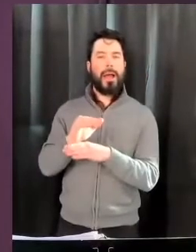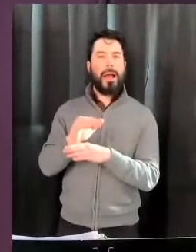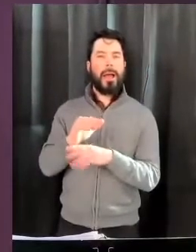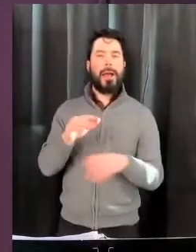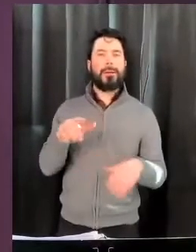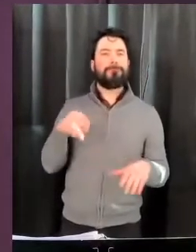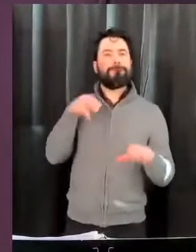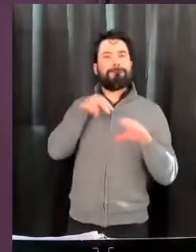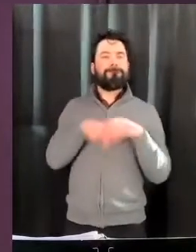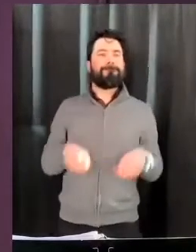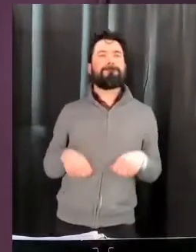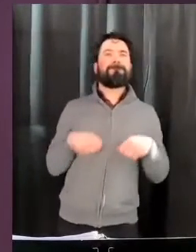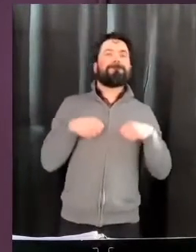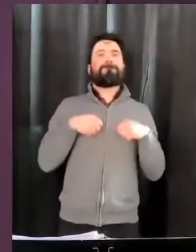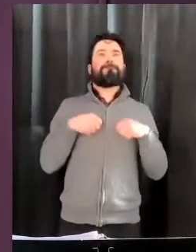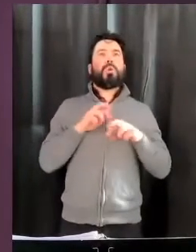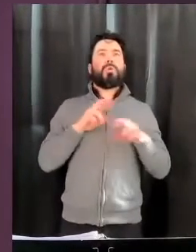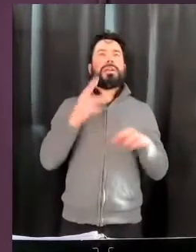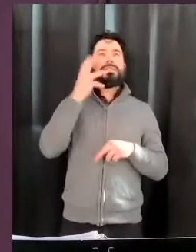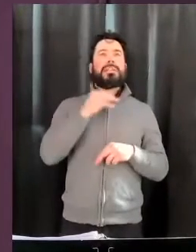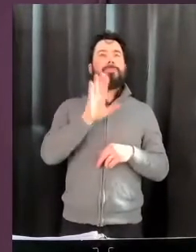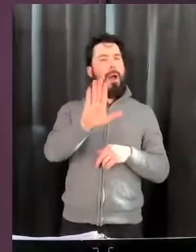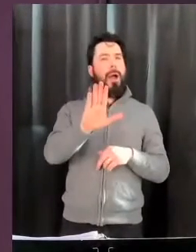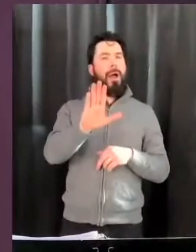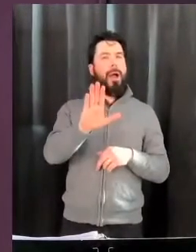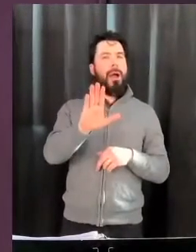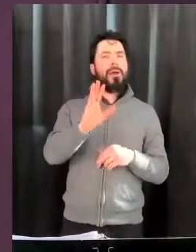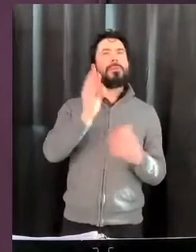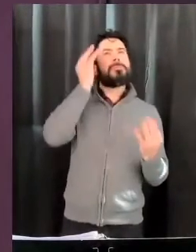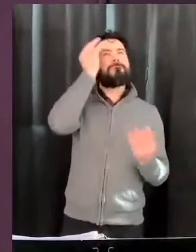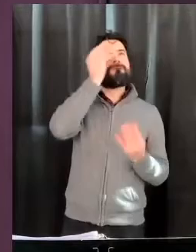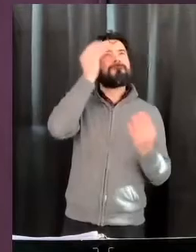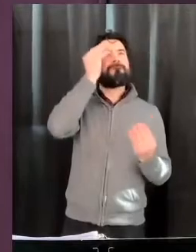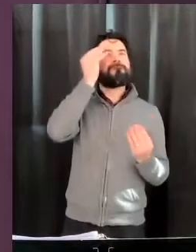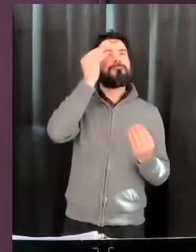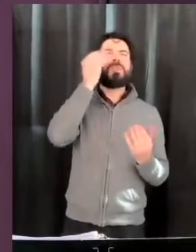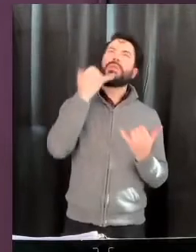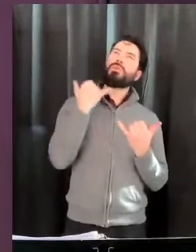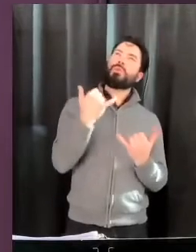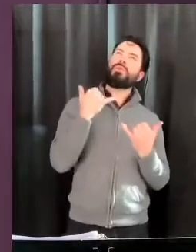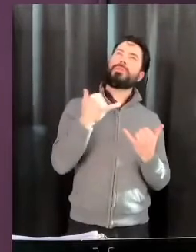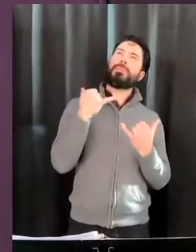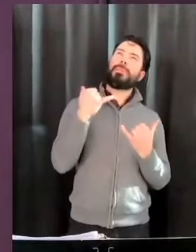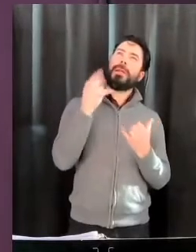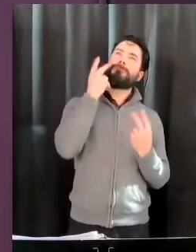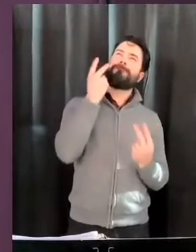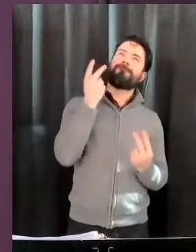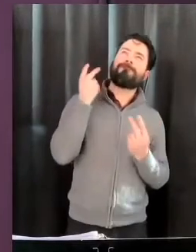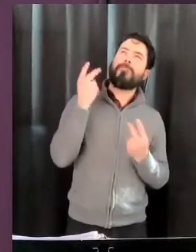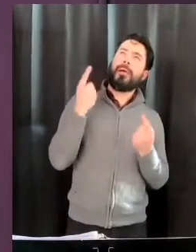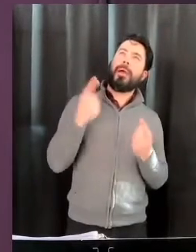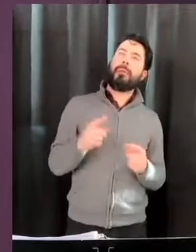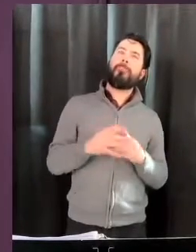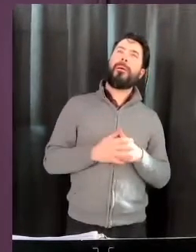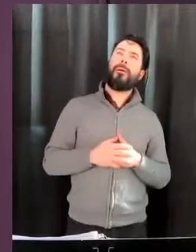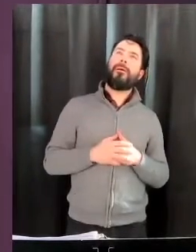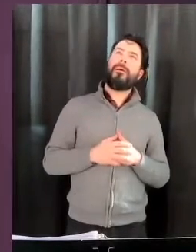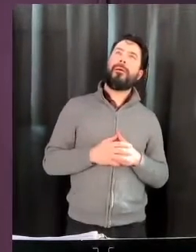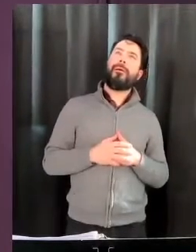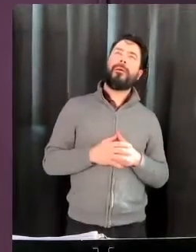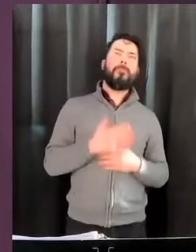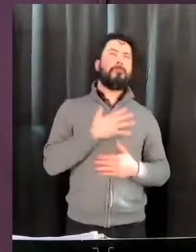pay attention to that thing you said you were going to do, or that thing you were going to get rid of out of your